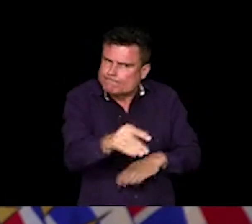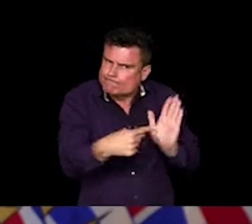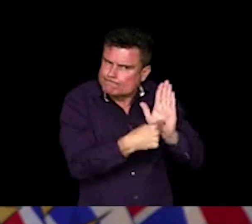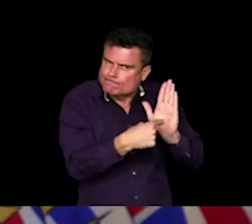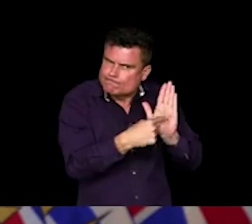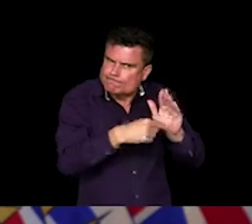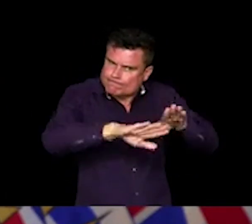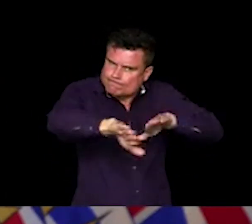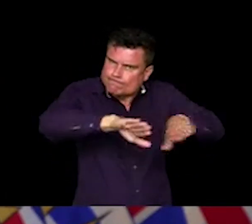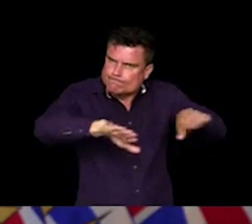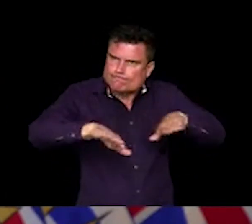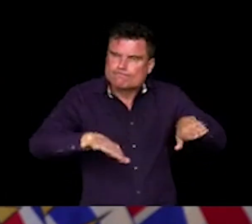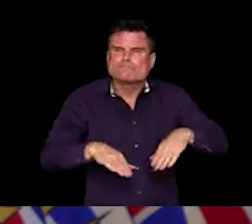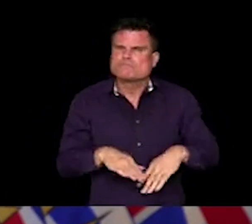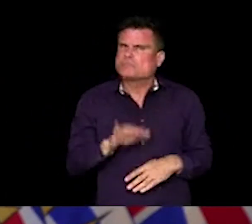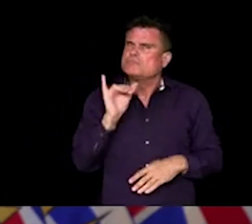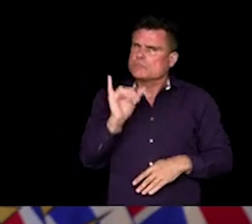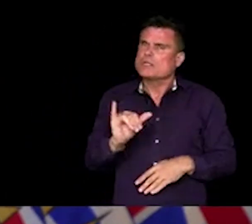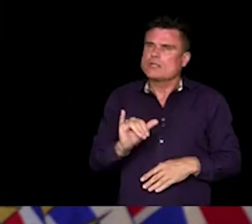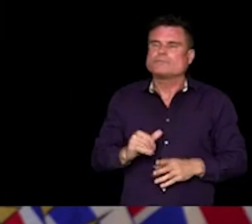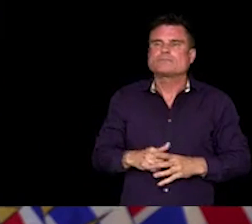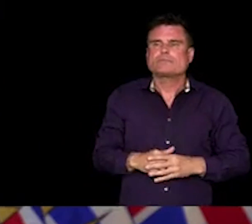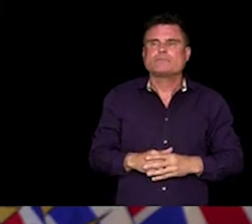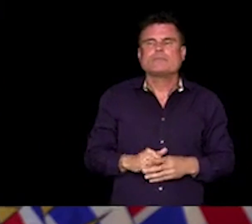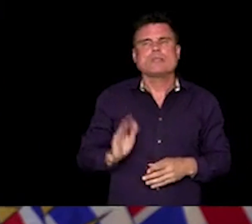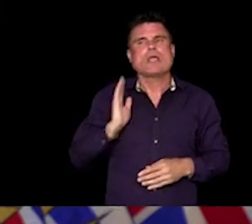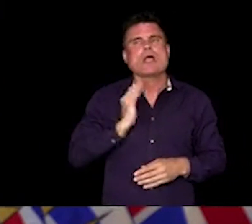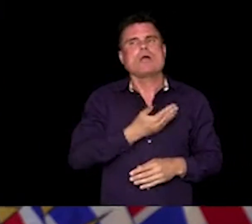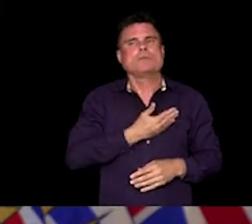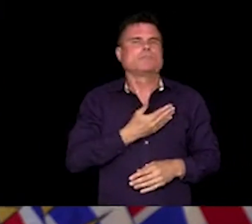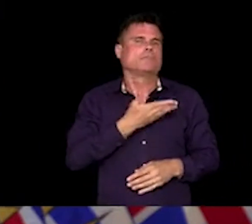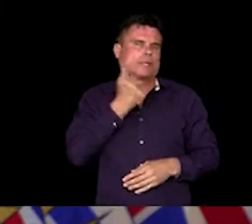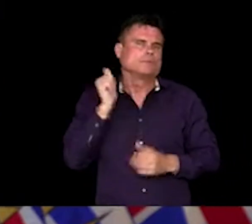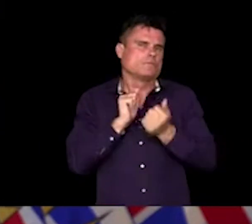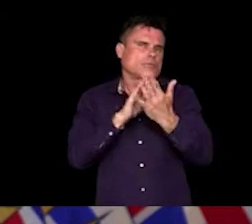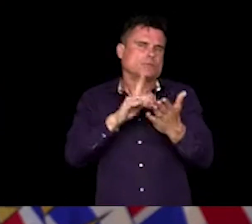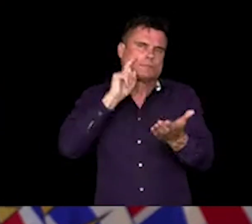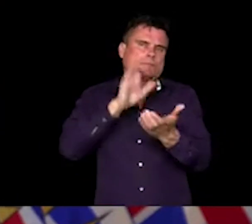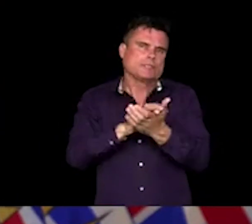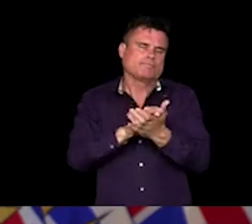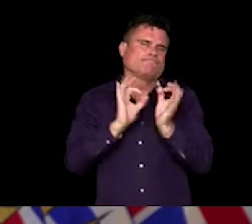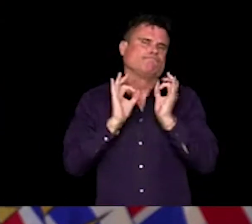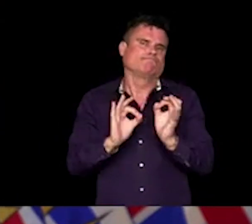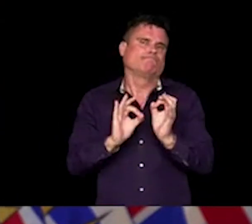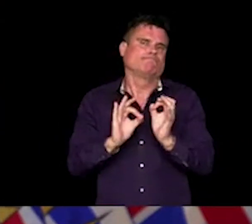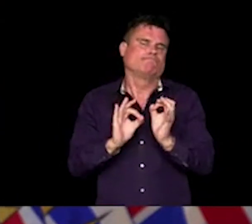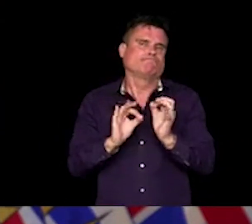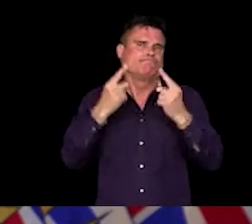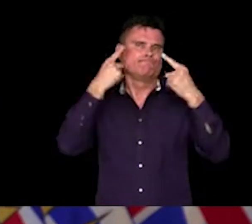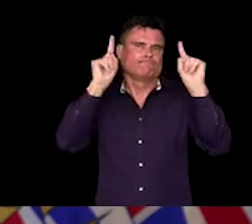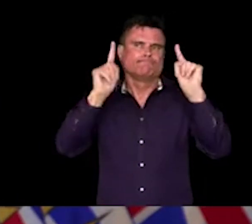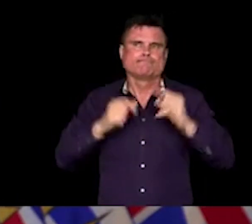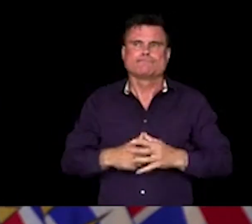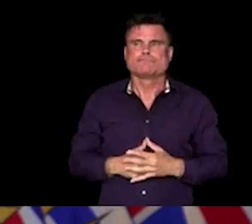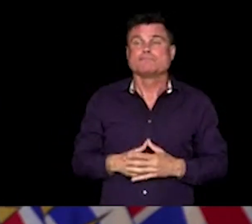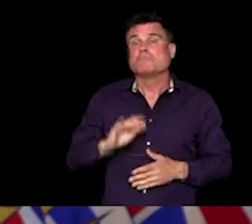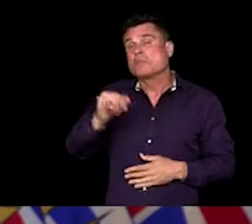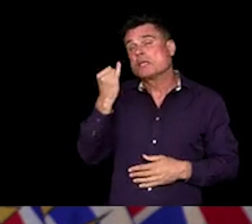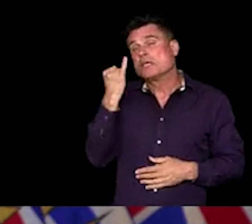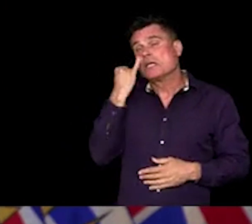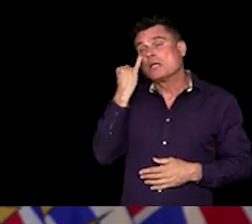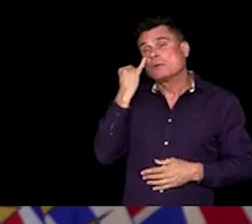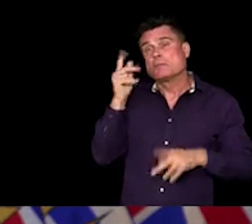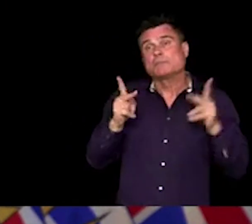most people recognize that if they're doing things that are going to increase the risk of spreading this virus, that it